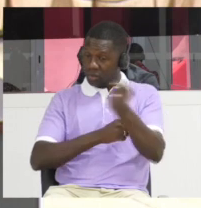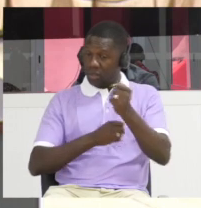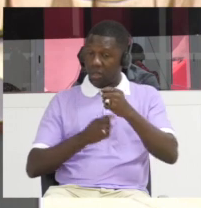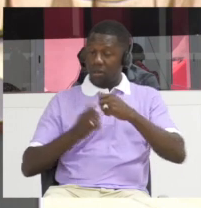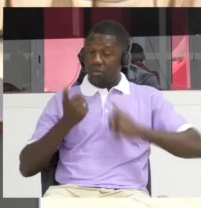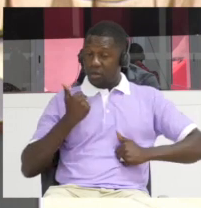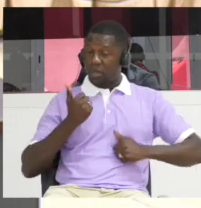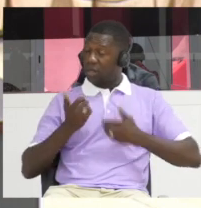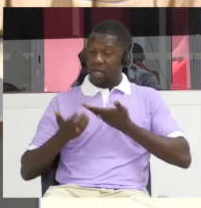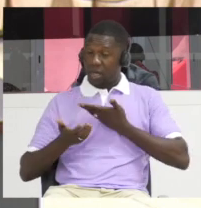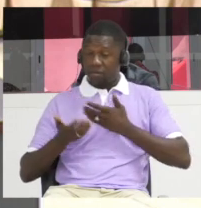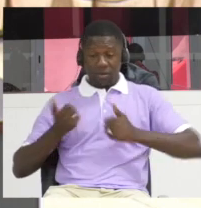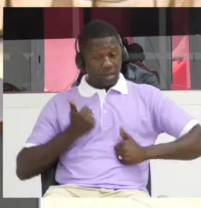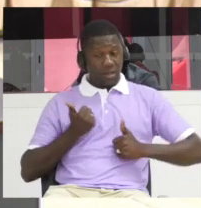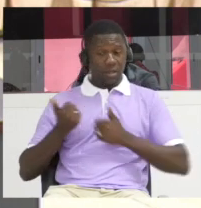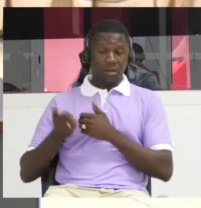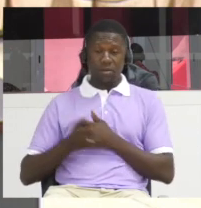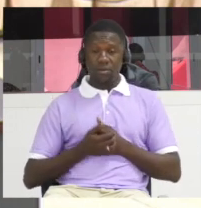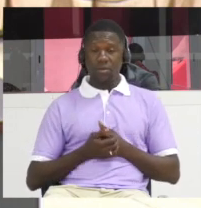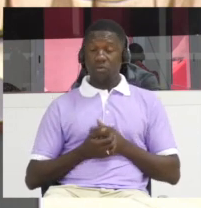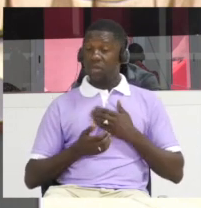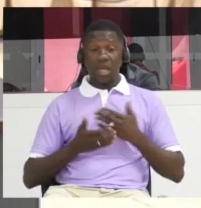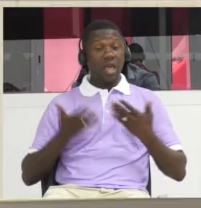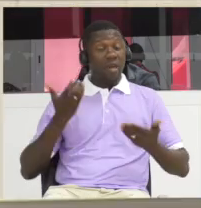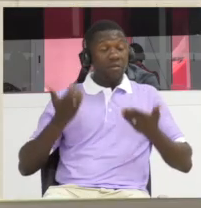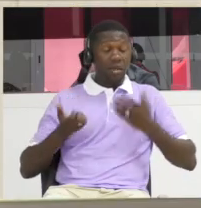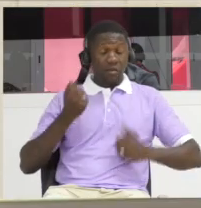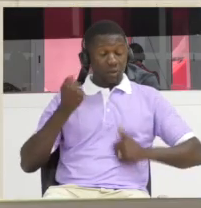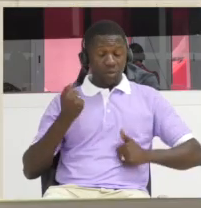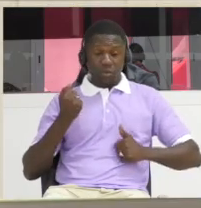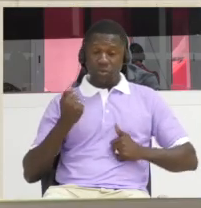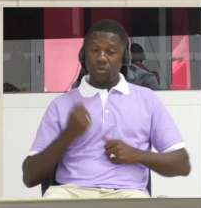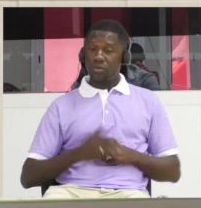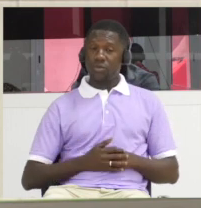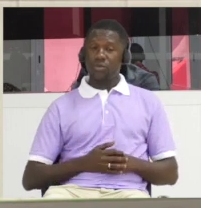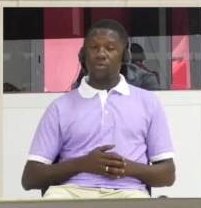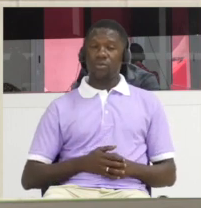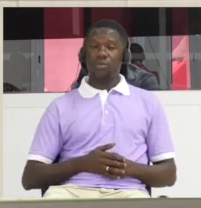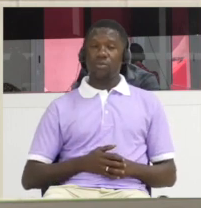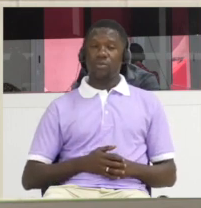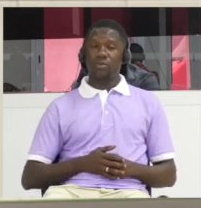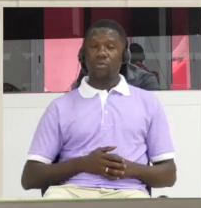the armory and armed themselves with heavy weapons, and